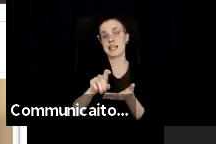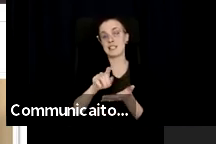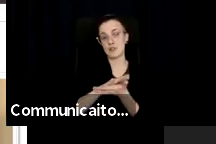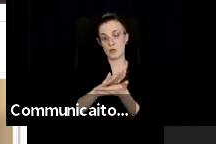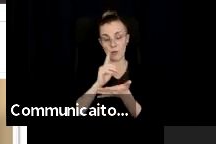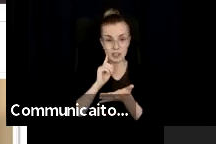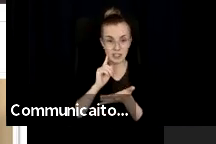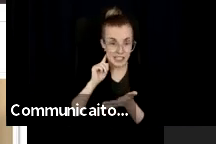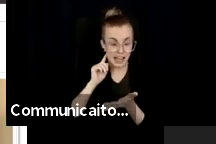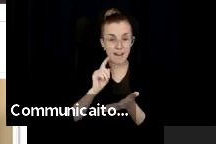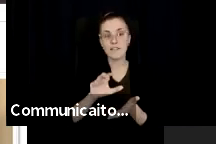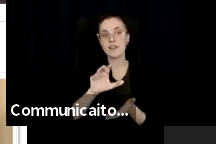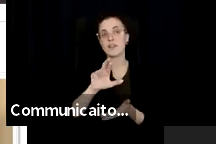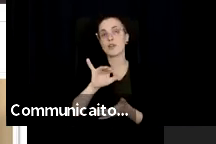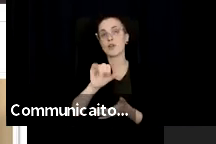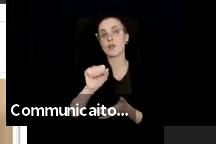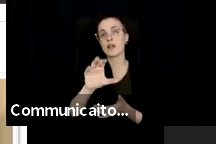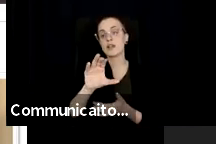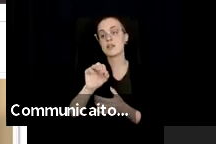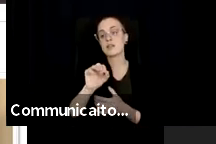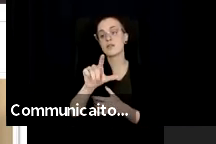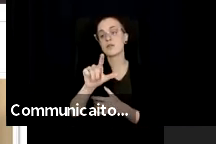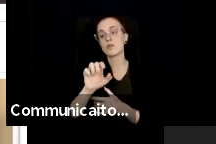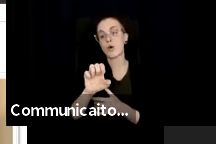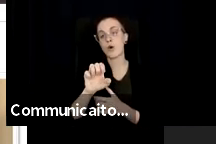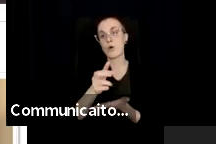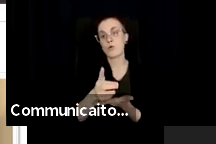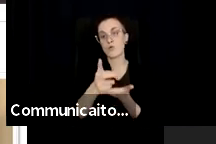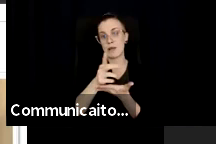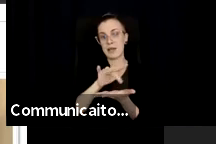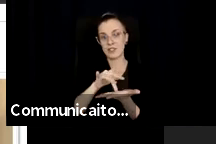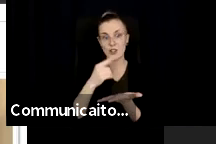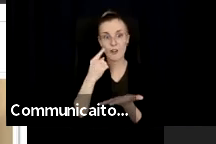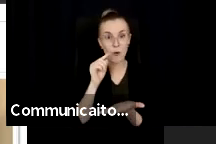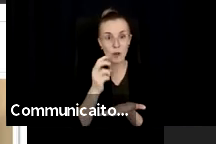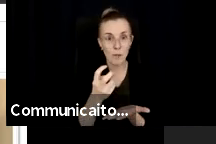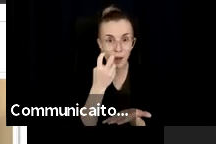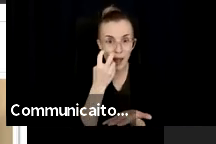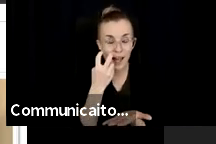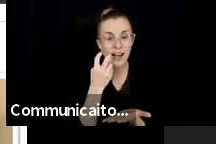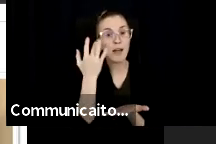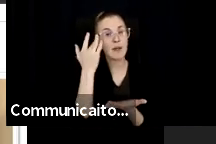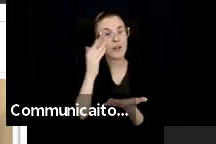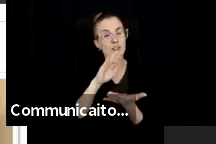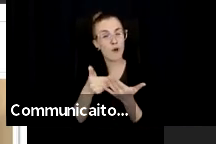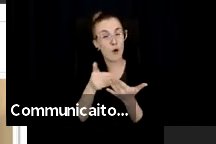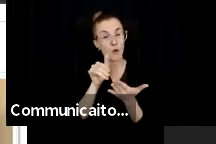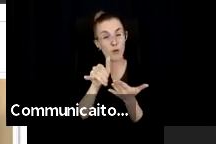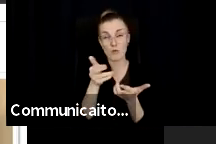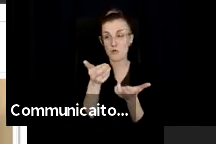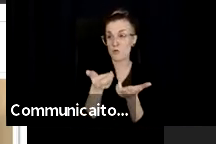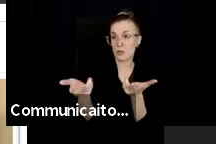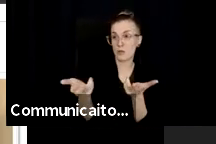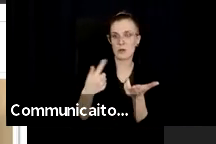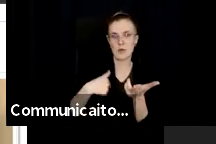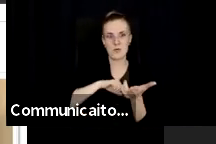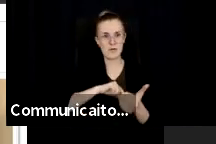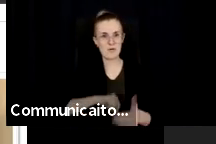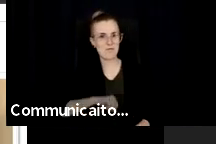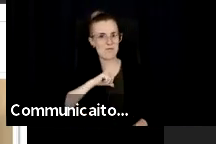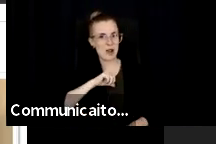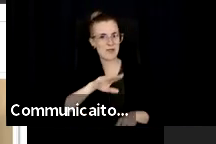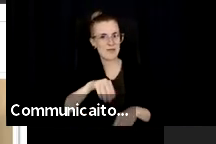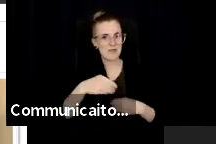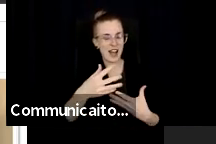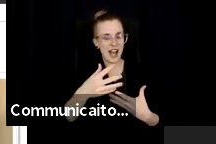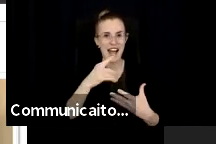Cole Rehabilitation Center for the Blind. You know, because of these resources, we are proud to provide high levels of access